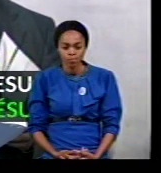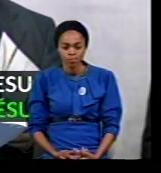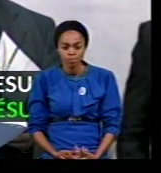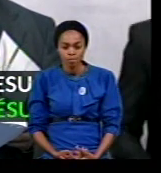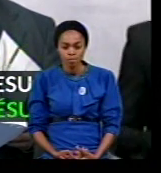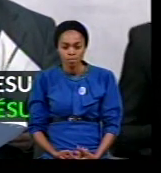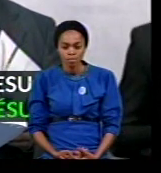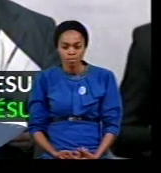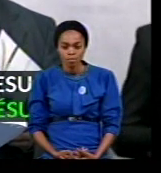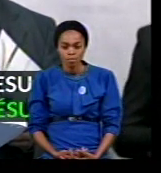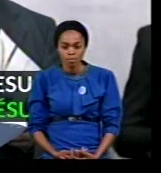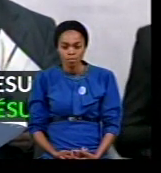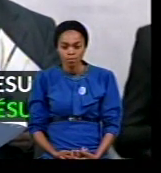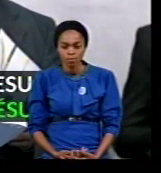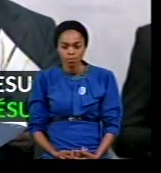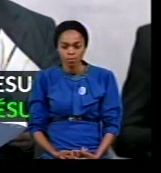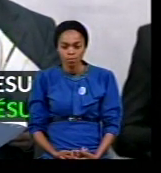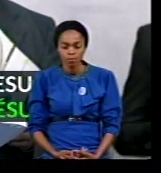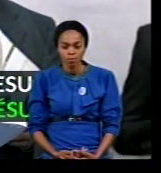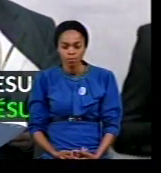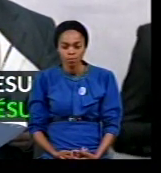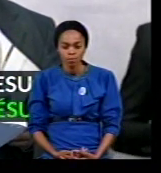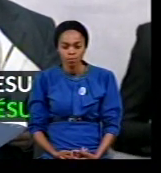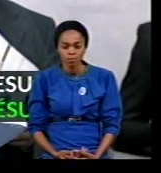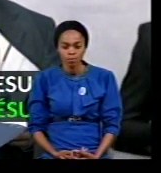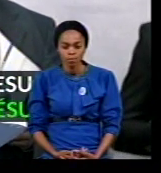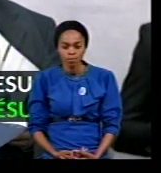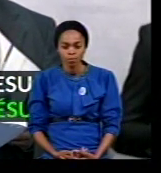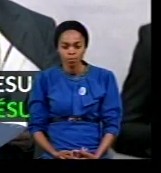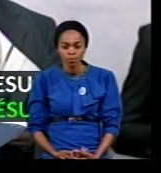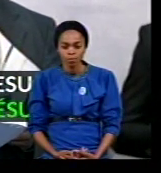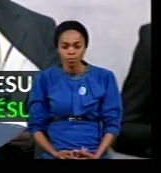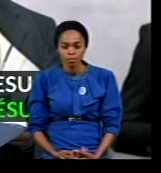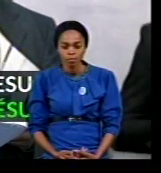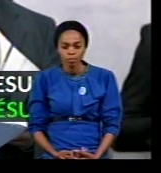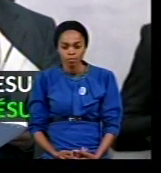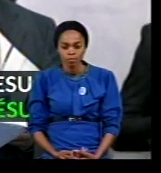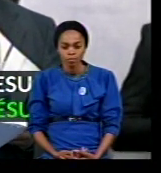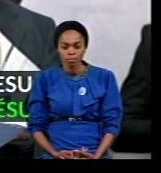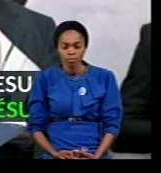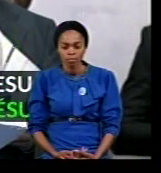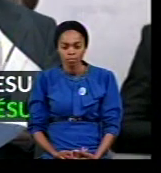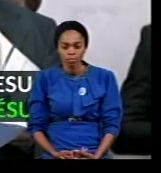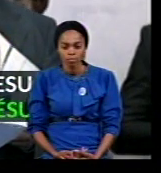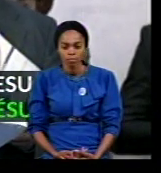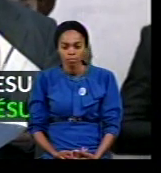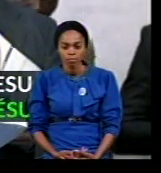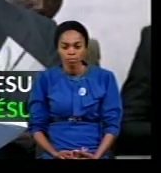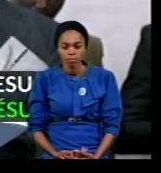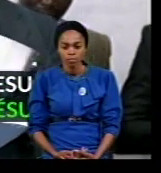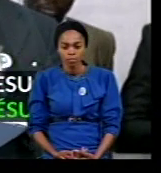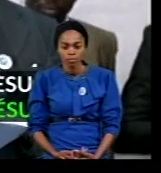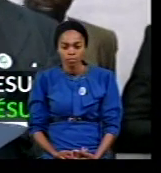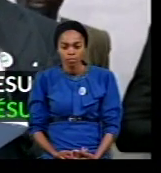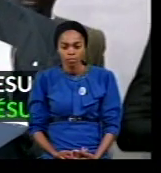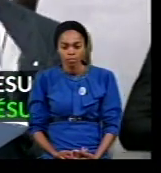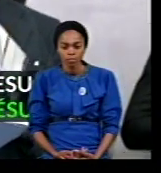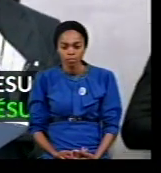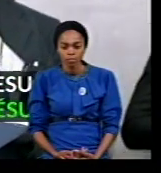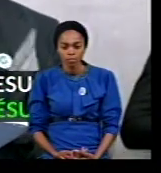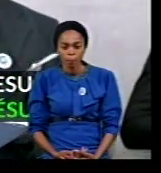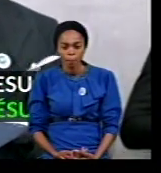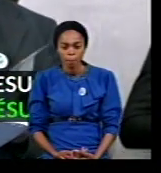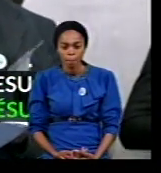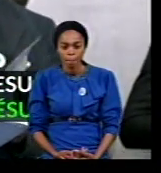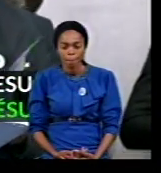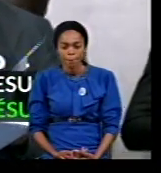if thou canst believe, all things are possible to him that believeth. You'll be a believer in Jesus'